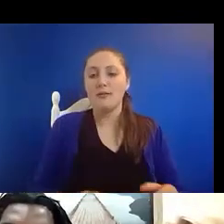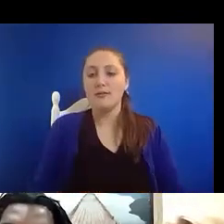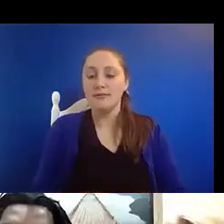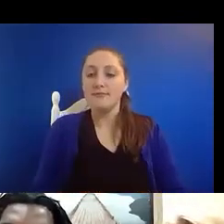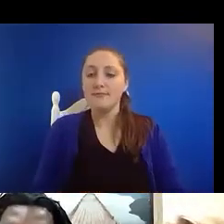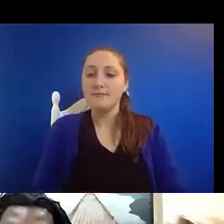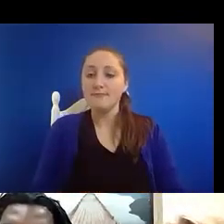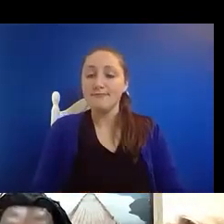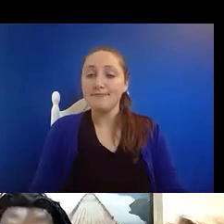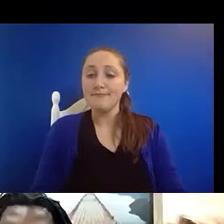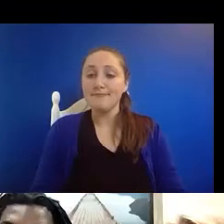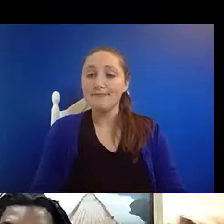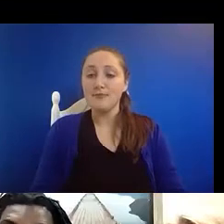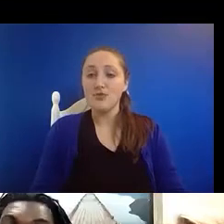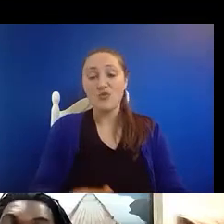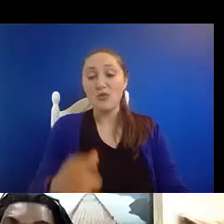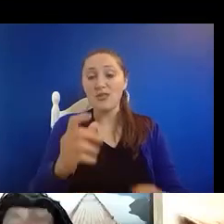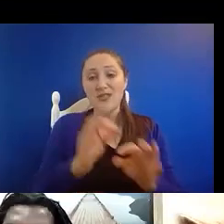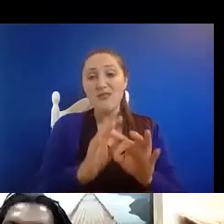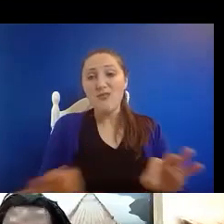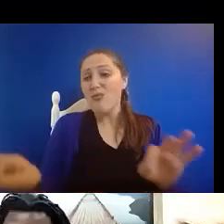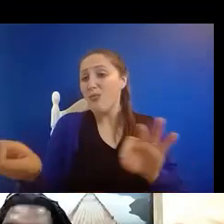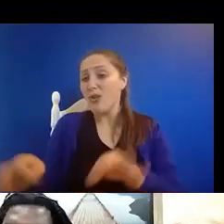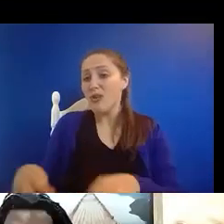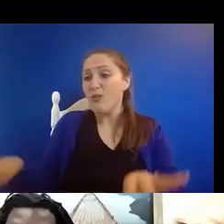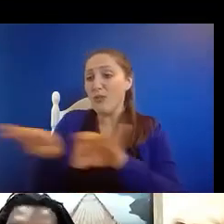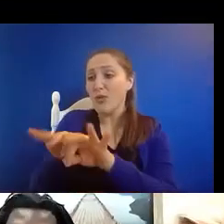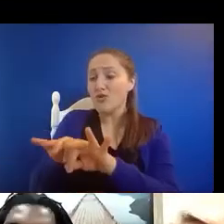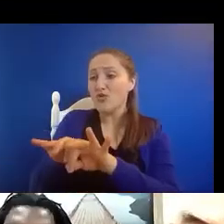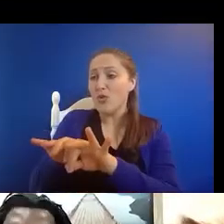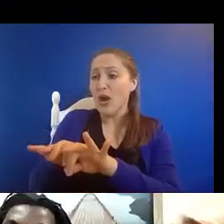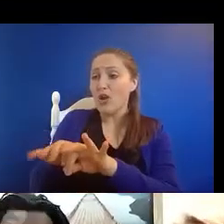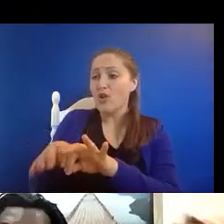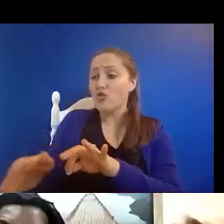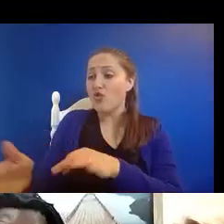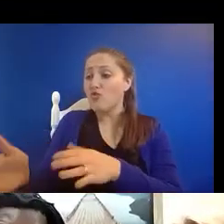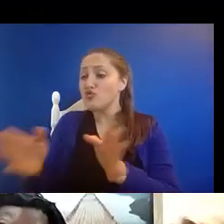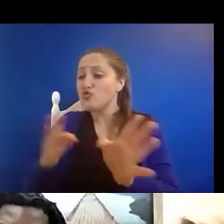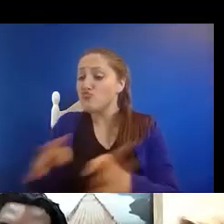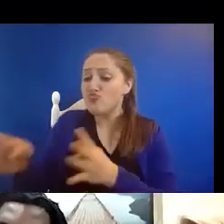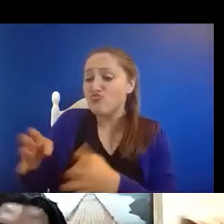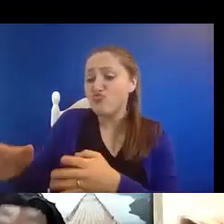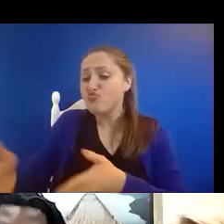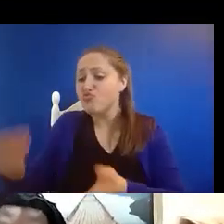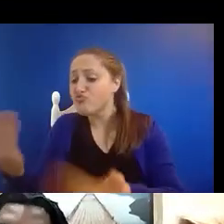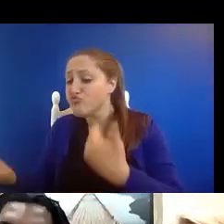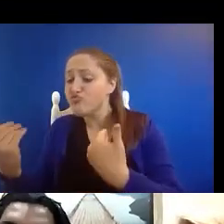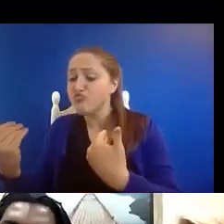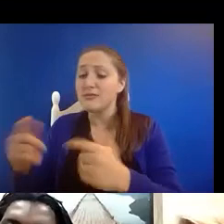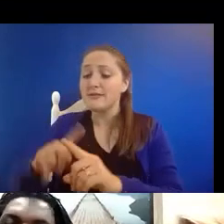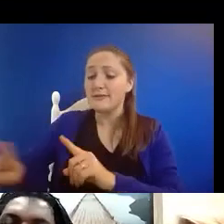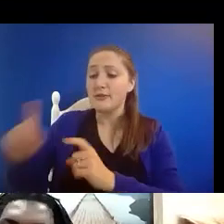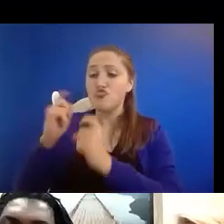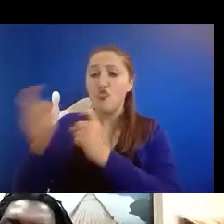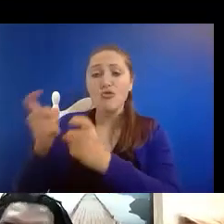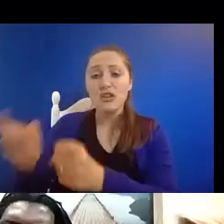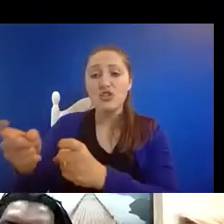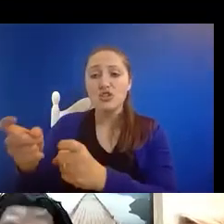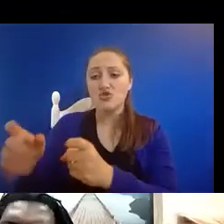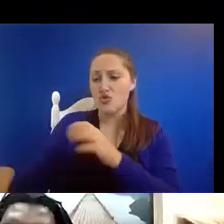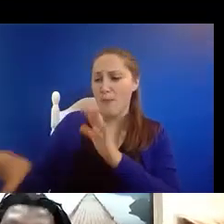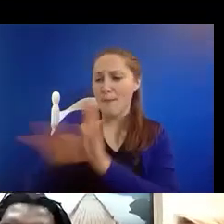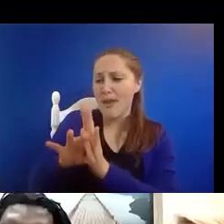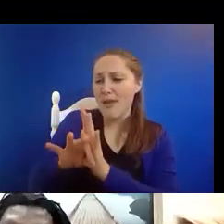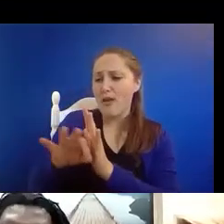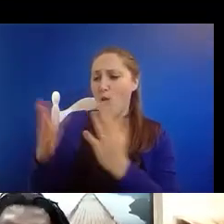That's very important to sort through some of the donations to be sure that you're selecting what you know is able to get